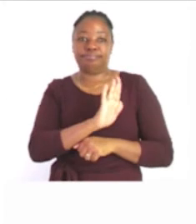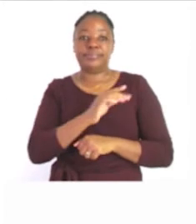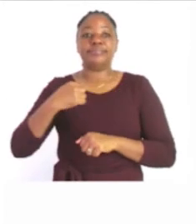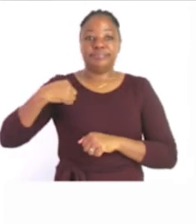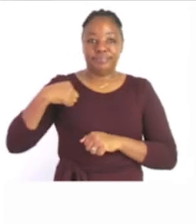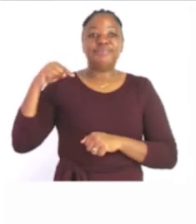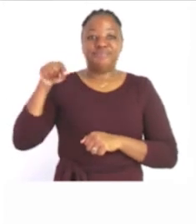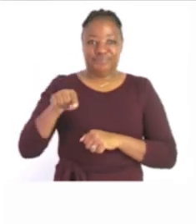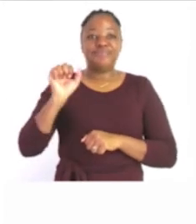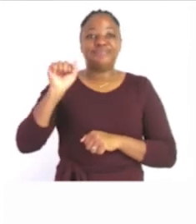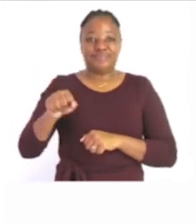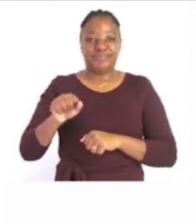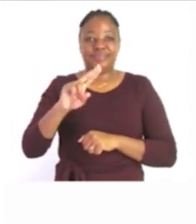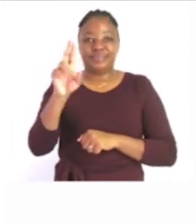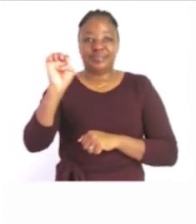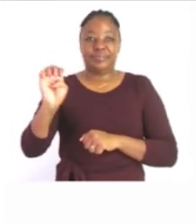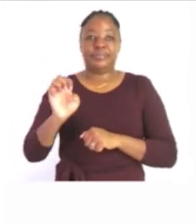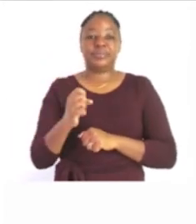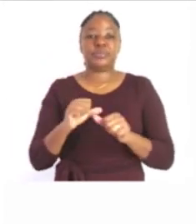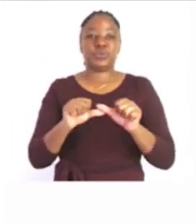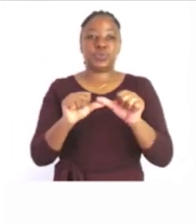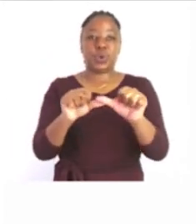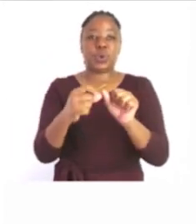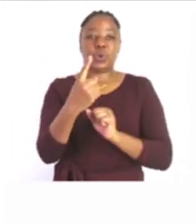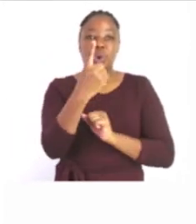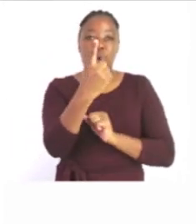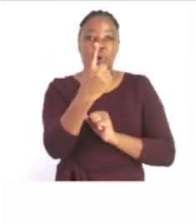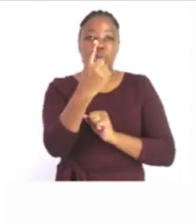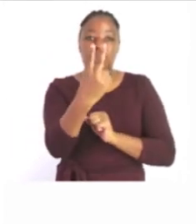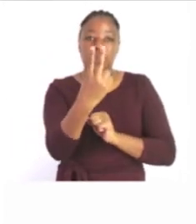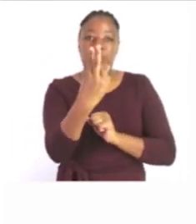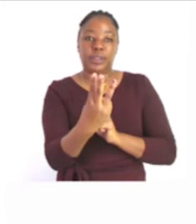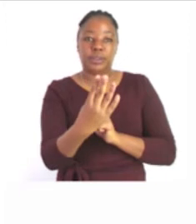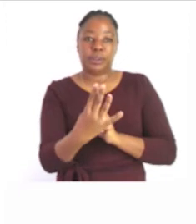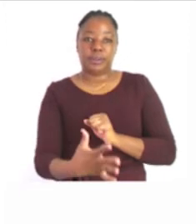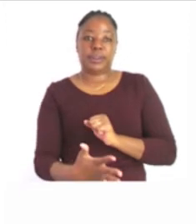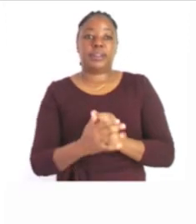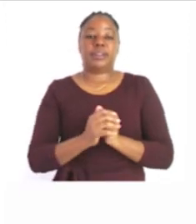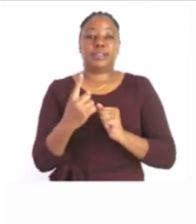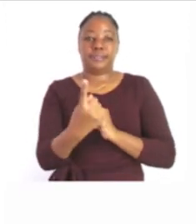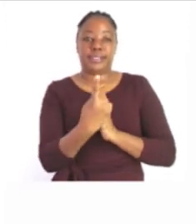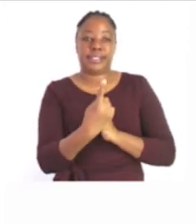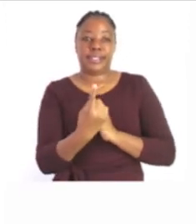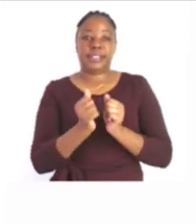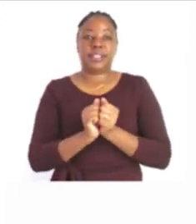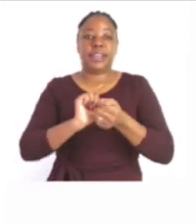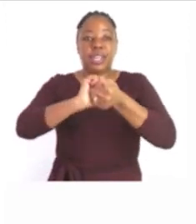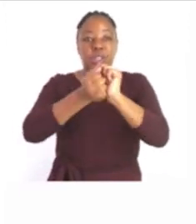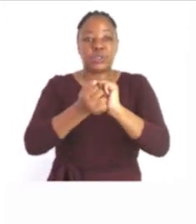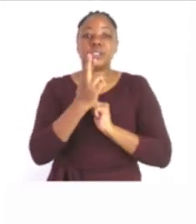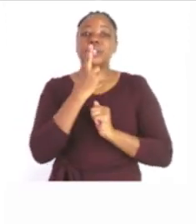do number 2, 3, 4, and 5 by yourselves. Remember, when you're writing a sentence, you start with